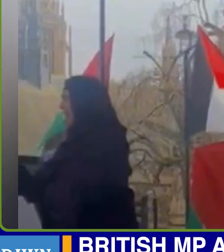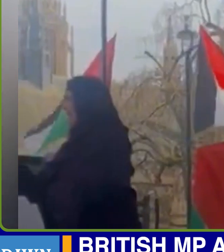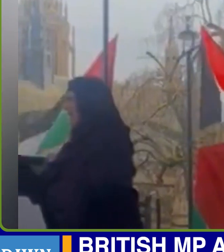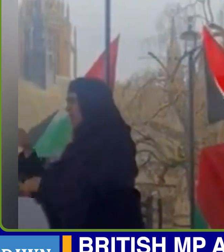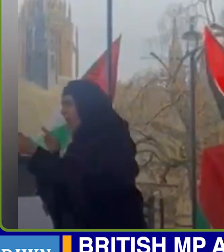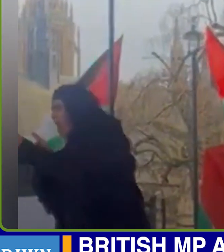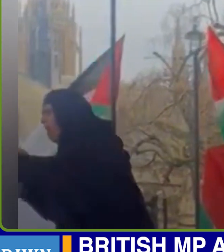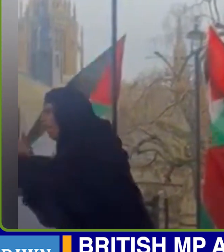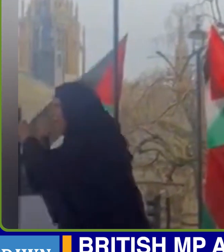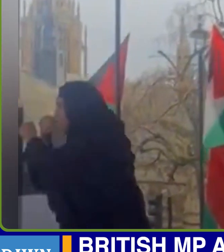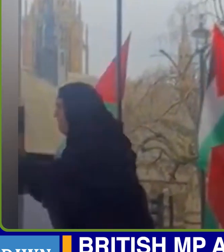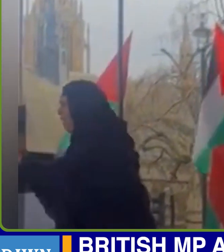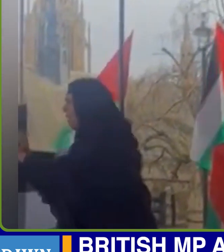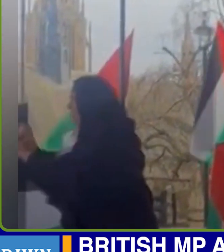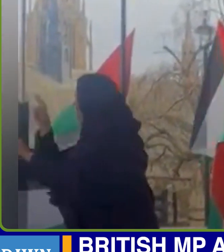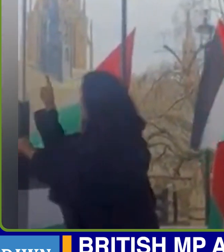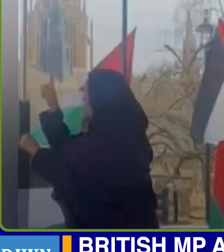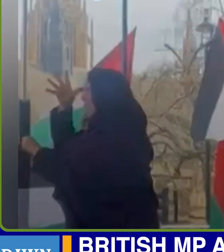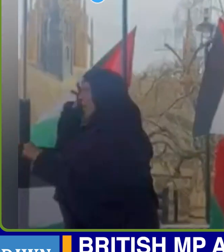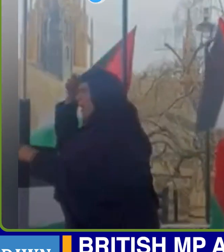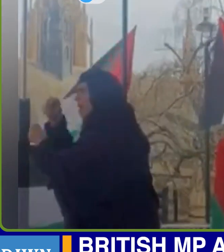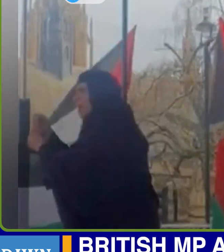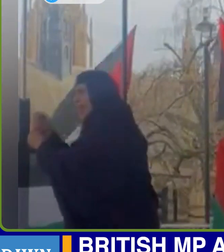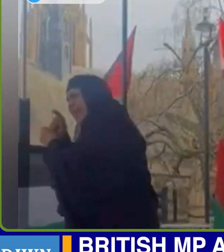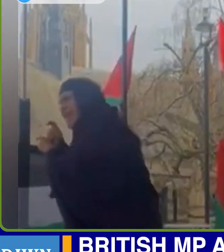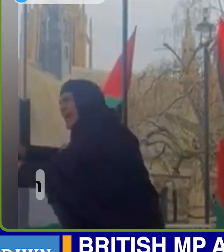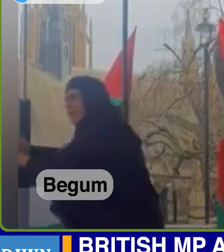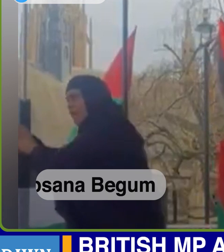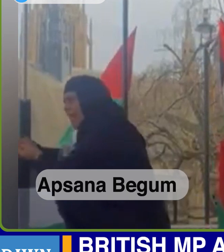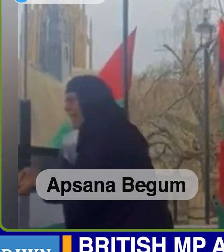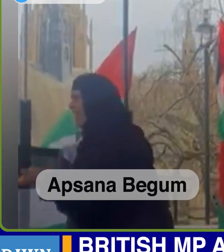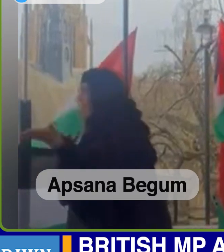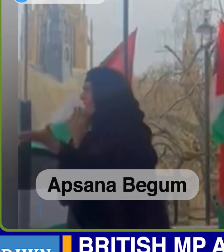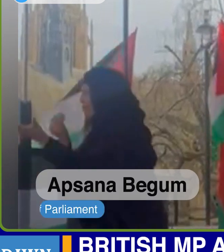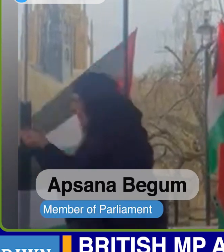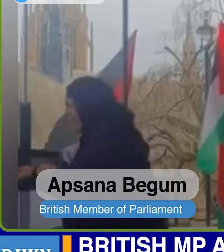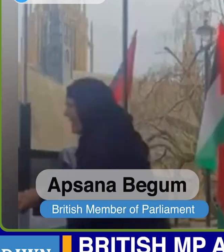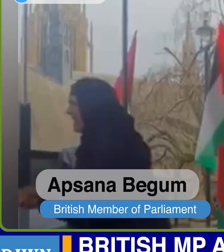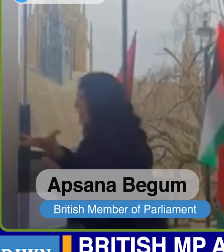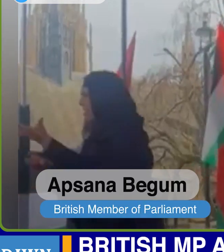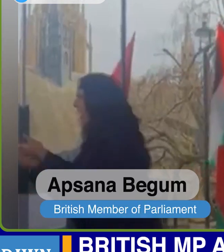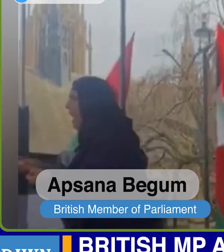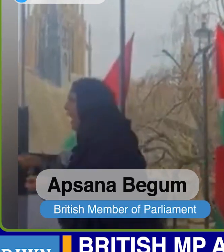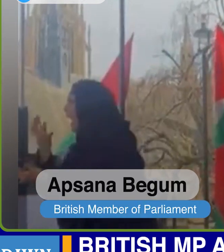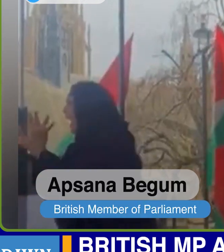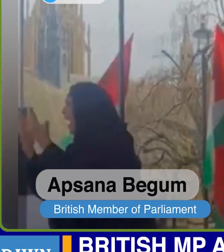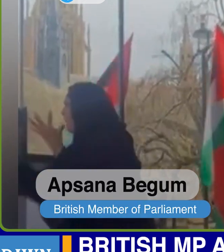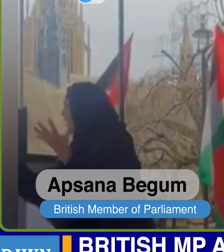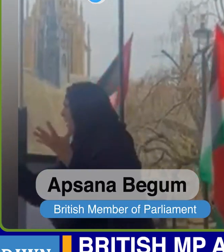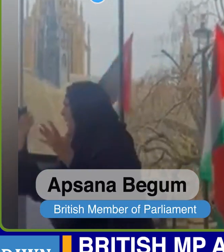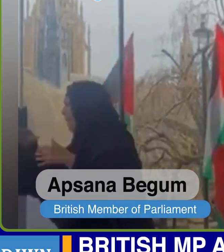Israel continues. How many of those slaughtered were killed by British-made